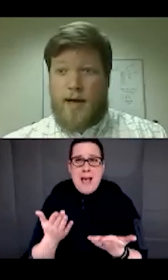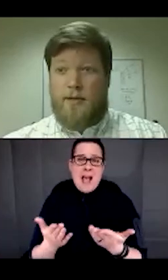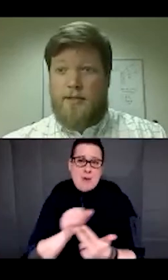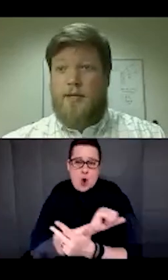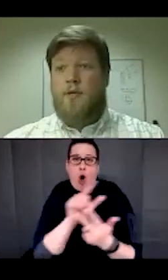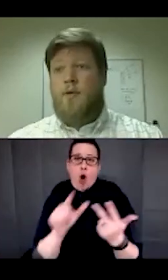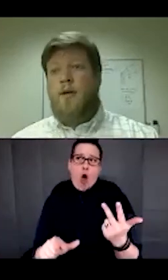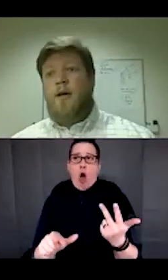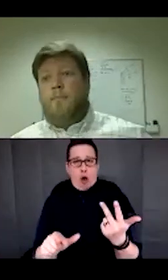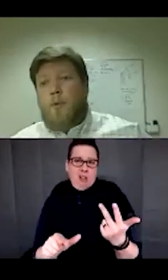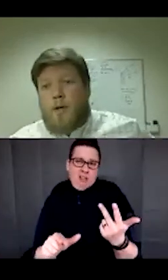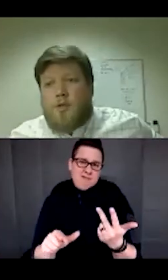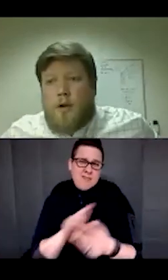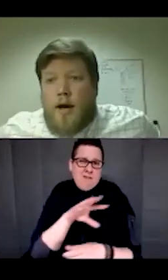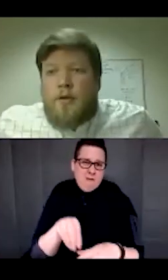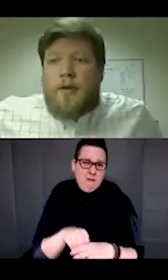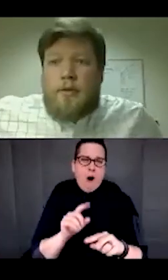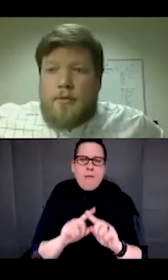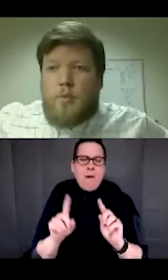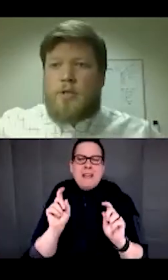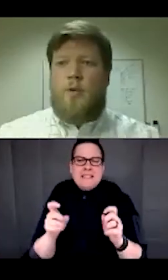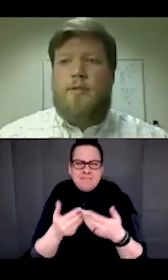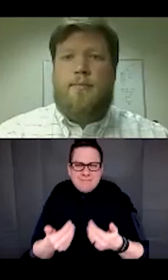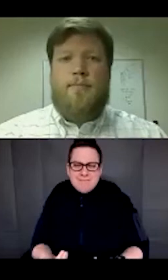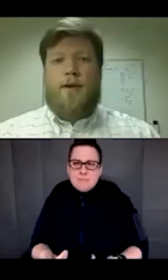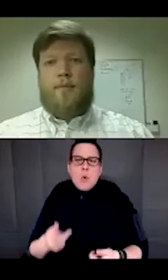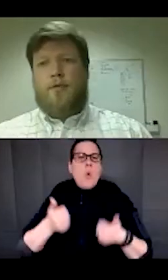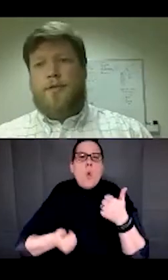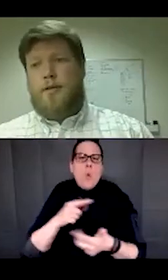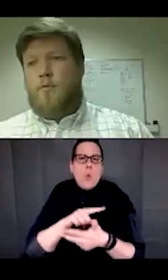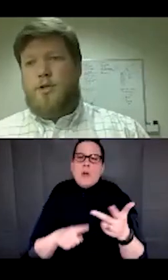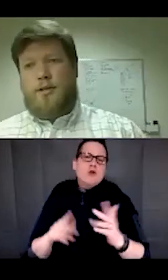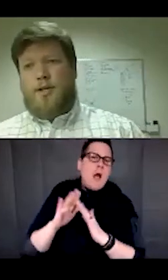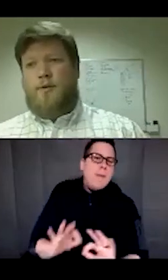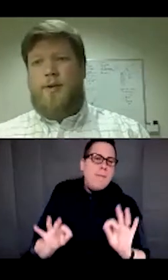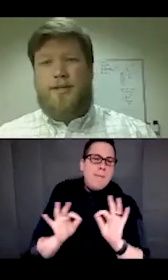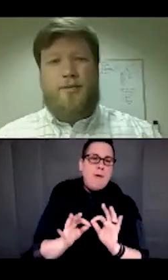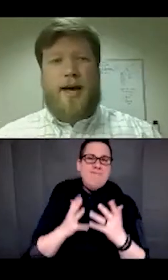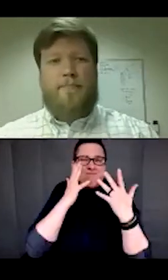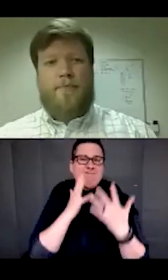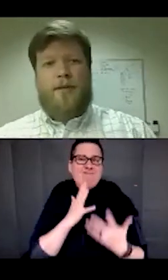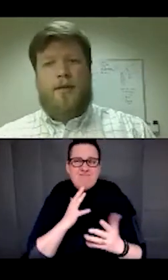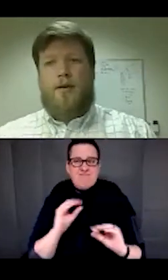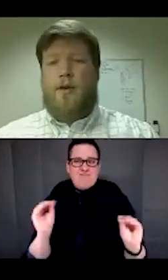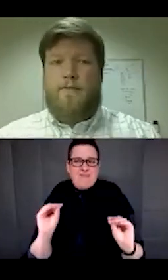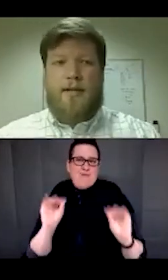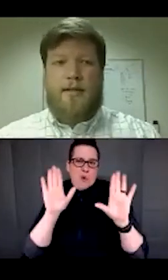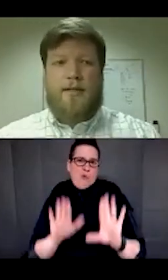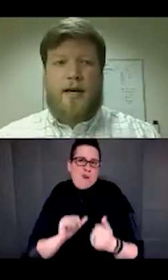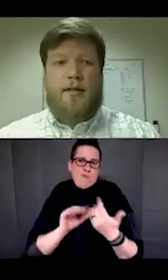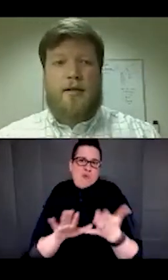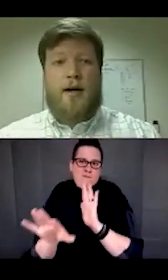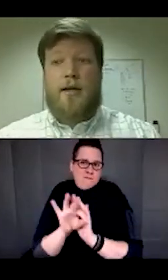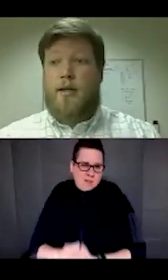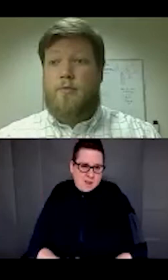of them matter to some degree, but we want to sort out, which one seems to matter the most. And unfortunately, there's not a great way to do that. We have findings